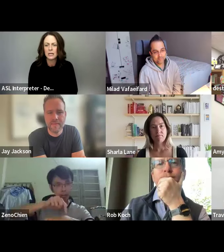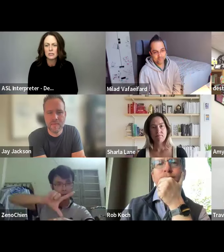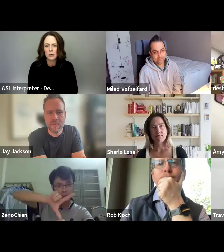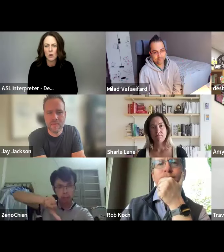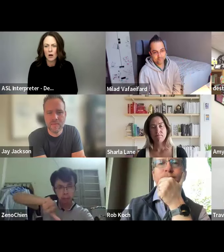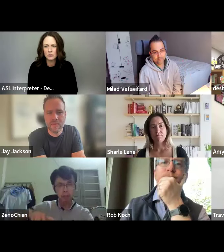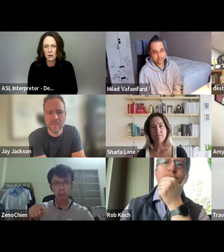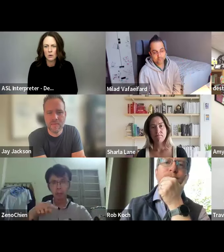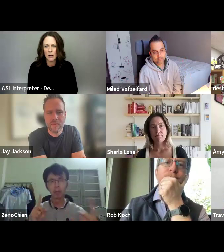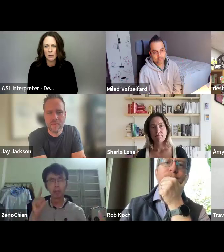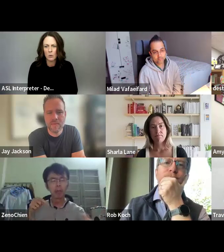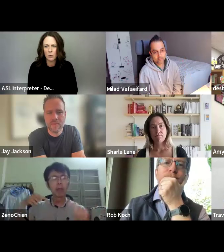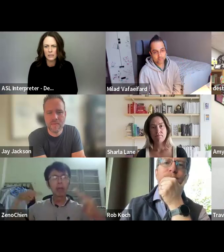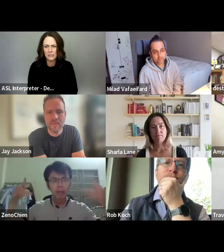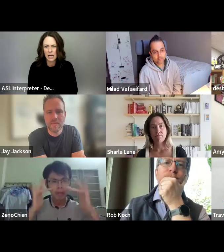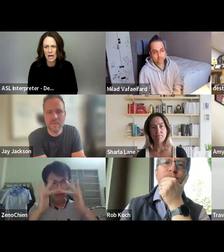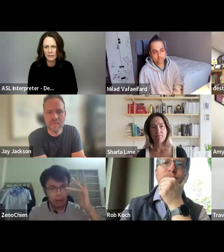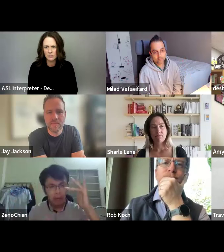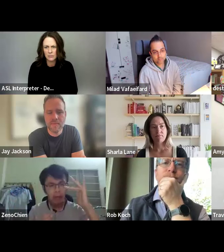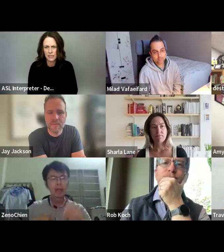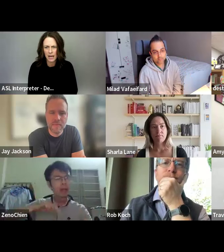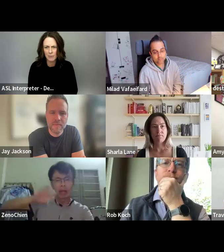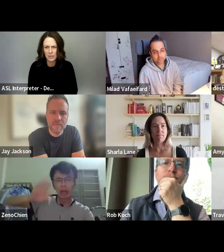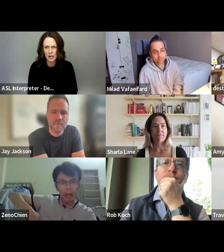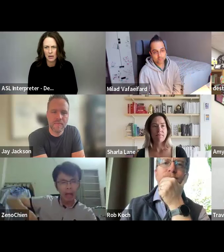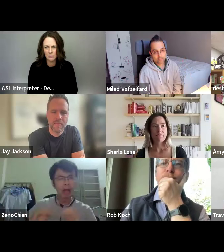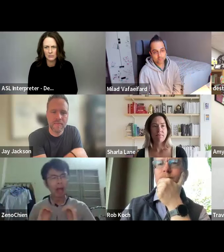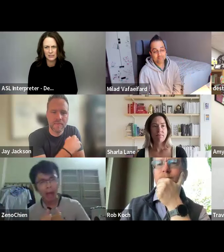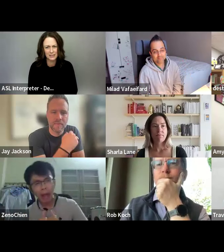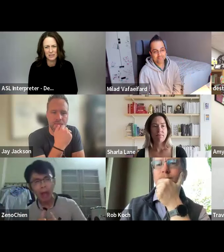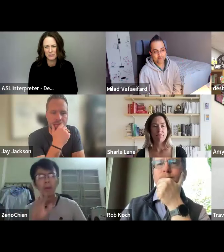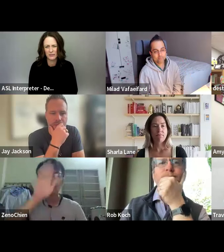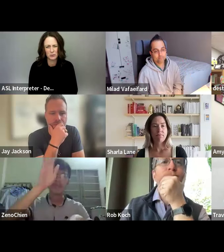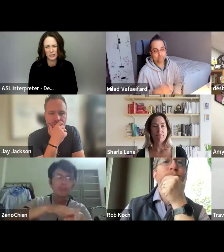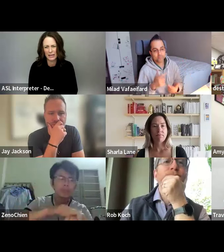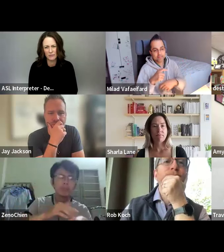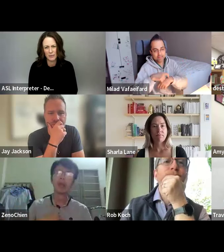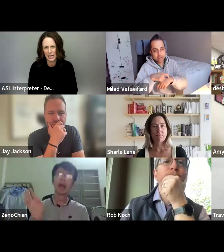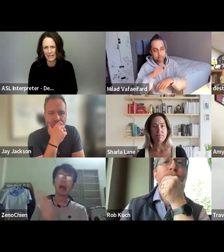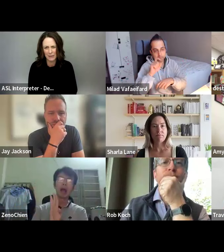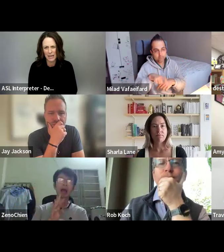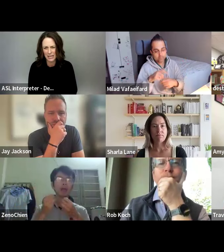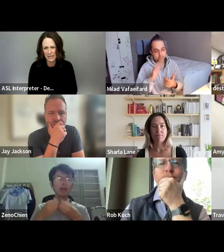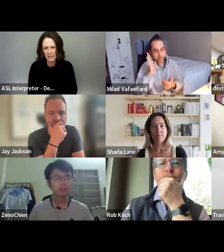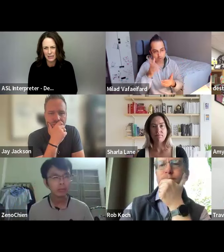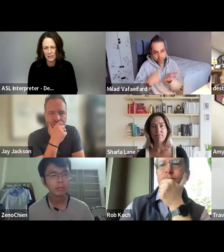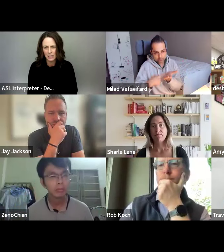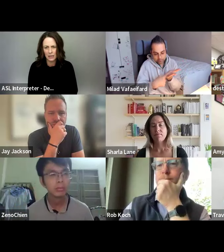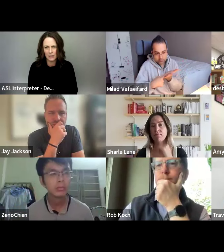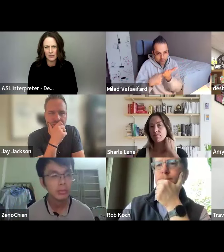Okay, so also what time does that happen? Because sometimes if it's really late for me, I can't make